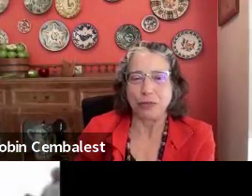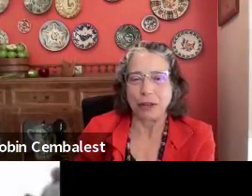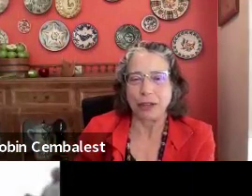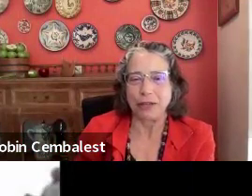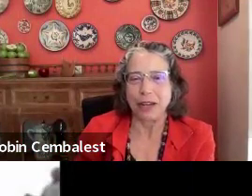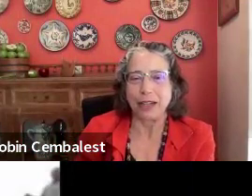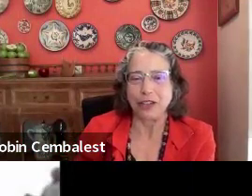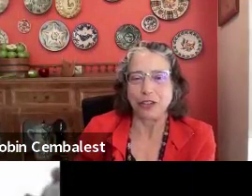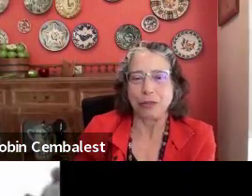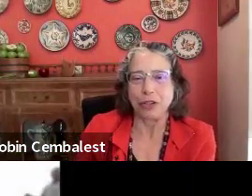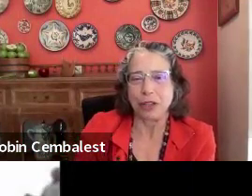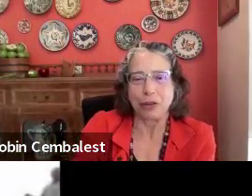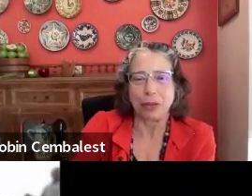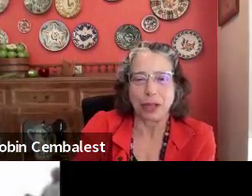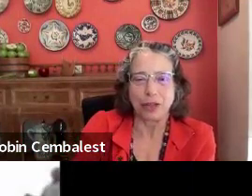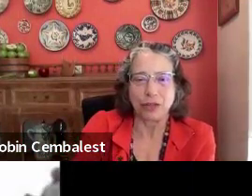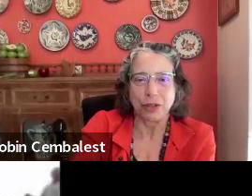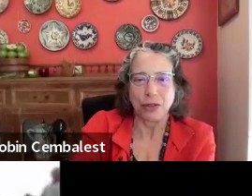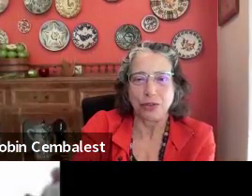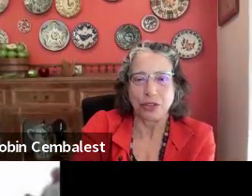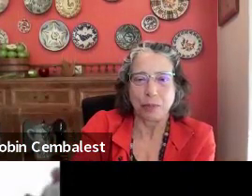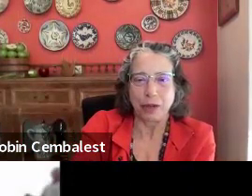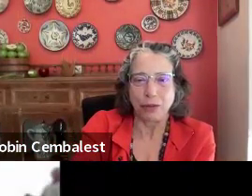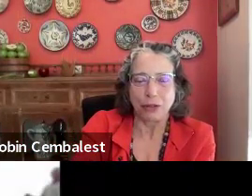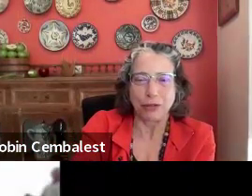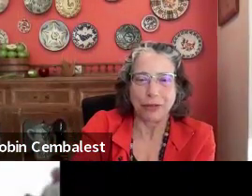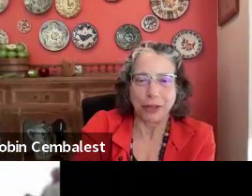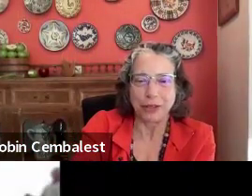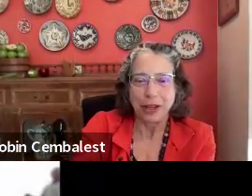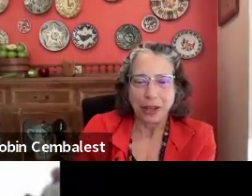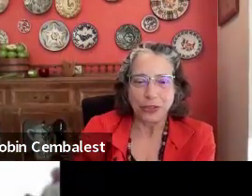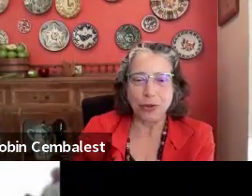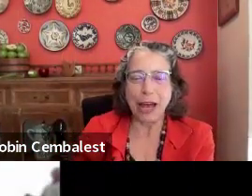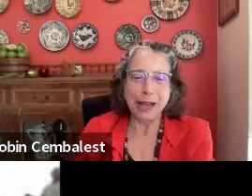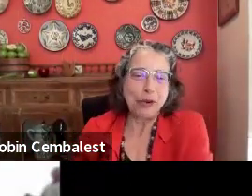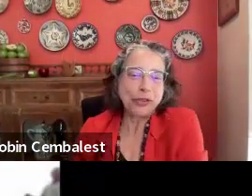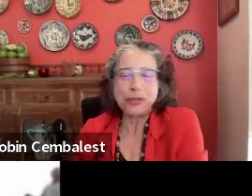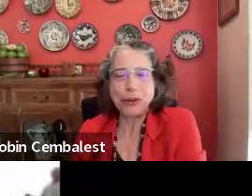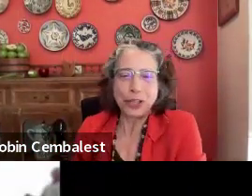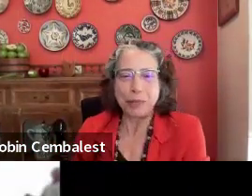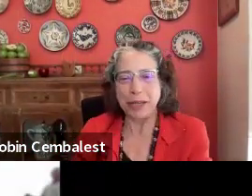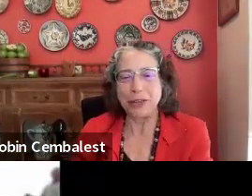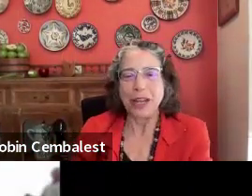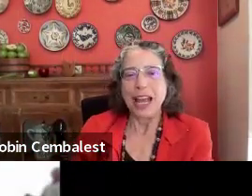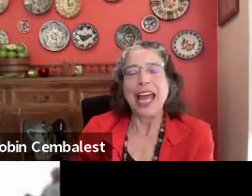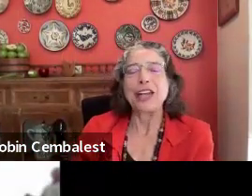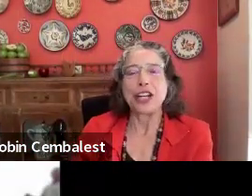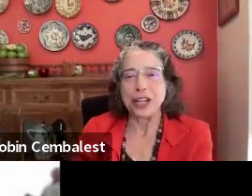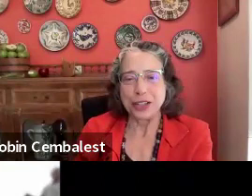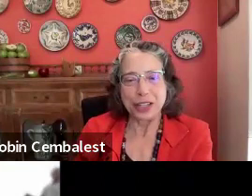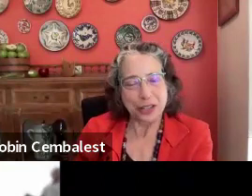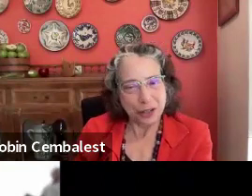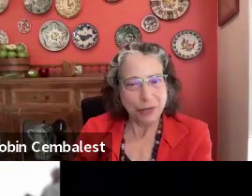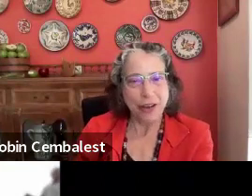this profile of Natalie Jeremijenko in case you didn't notice this beetle on her face. So I am also calling the beetle